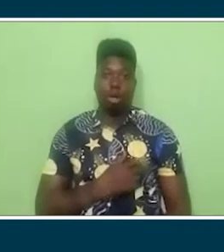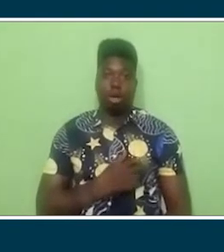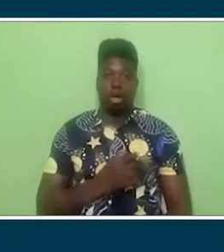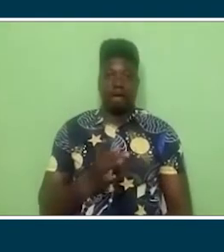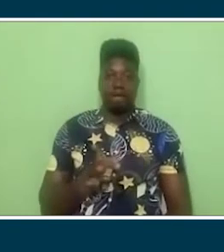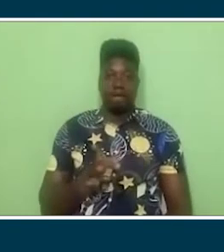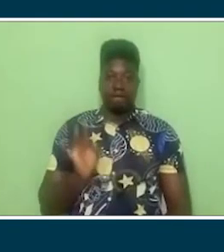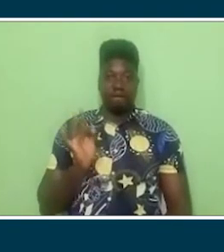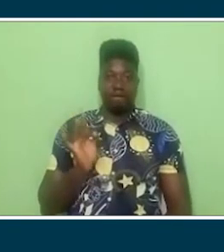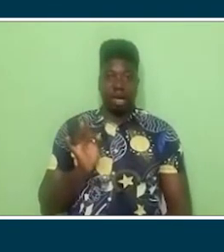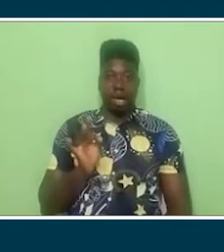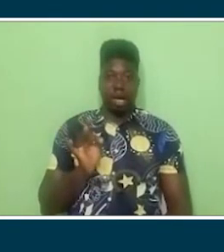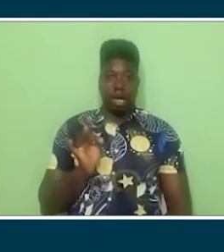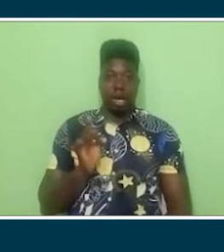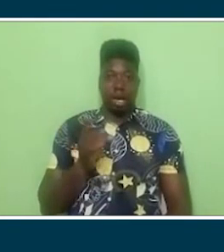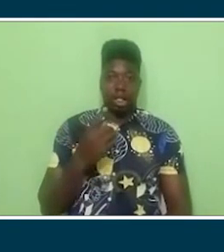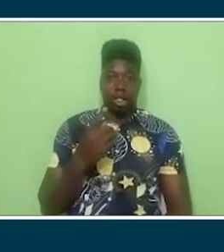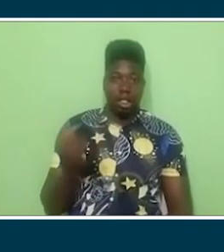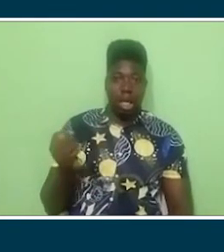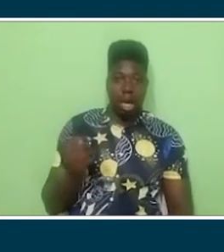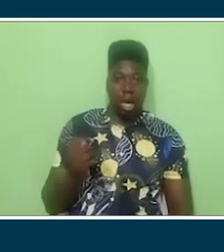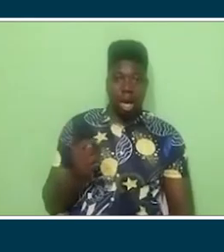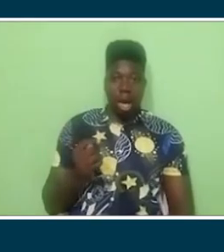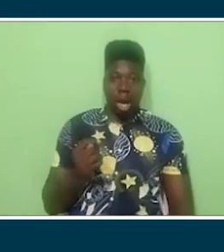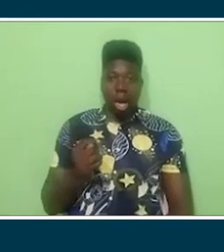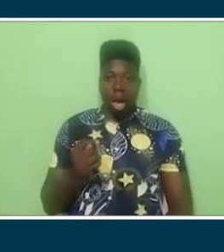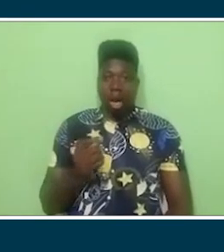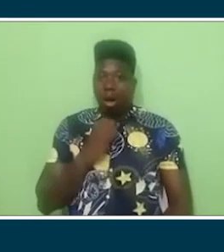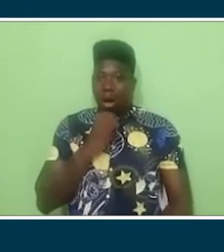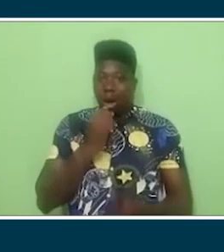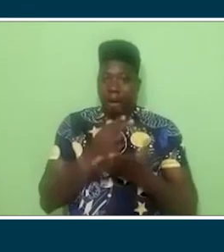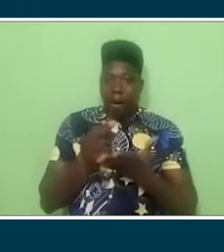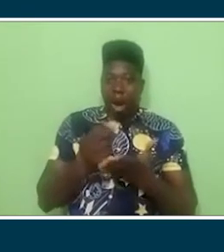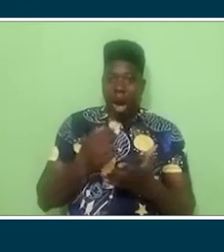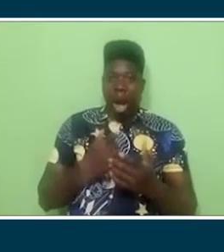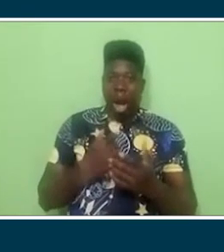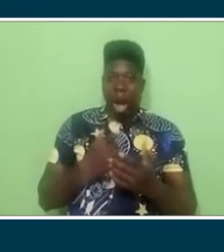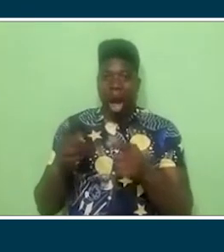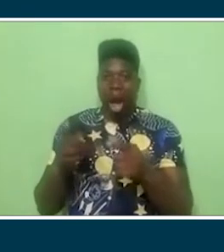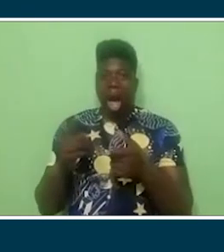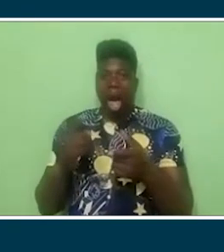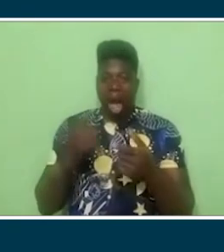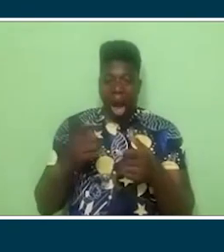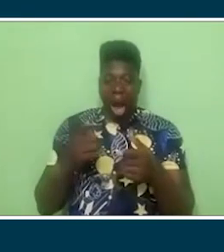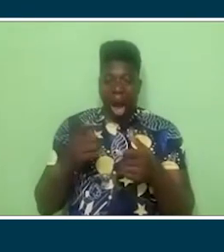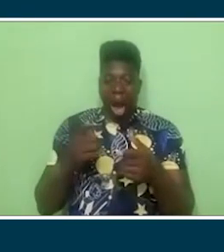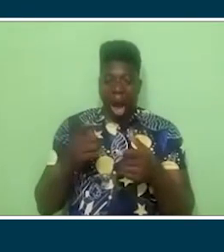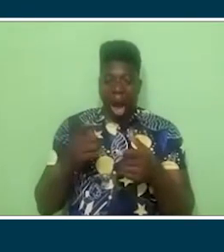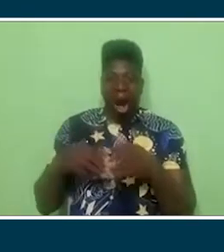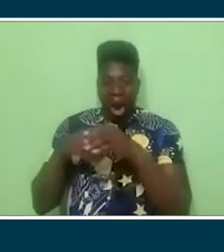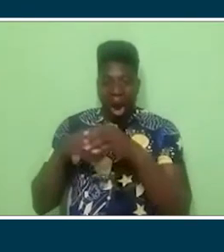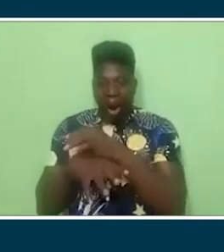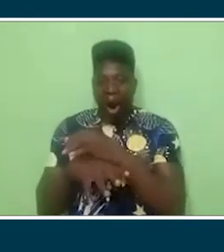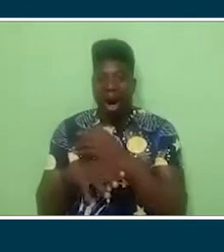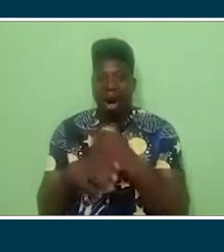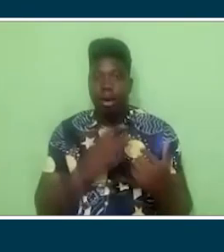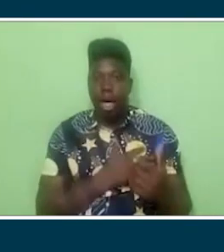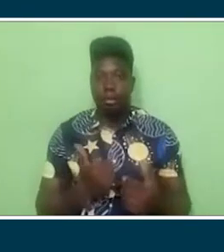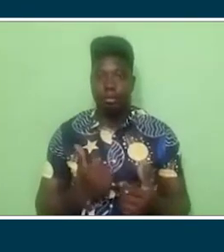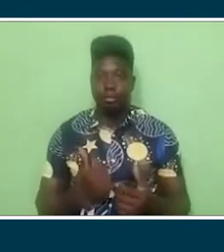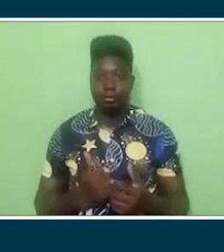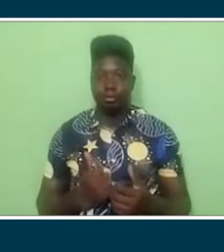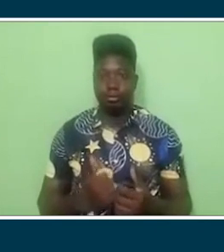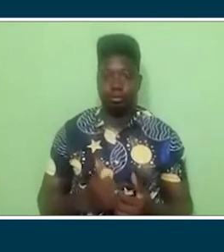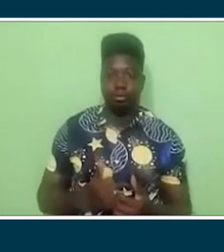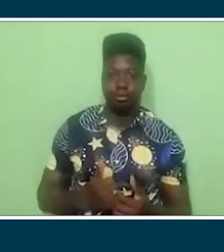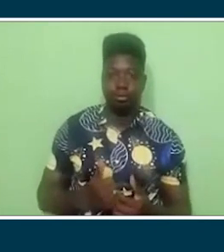find the impurity and we're going to, root it out and discard it. We're going to cancel it. I